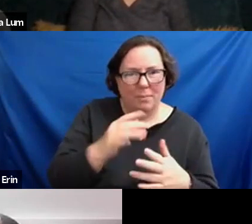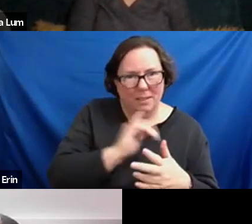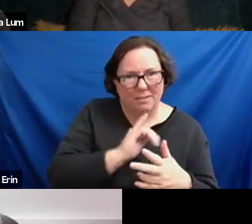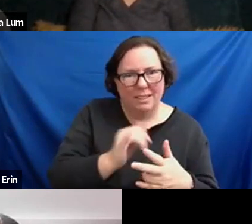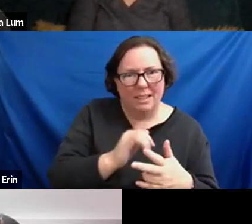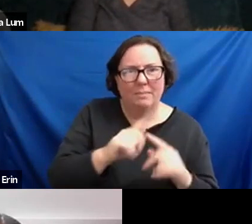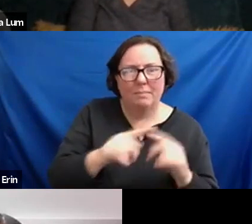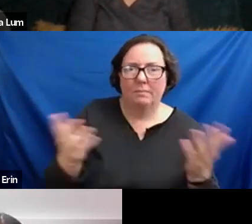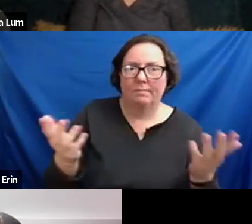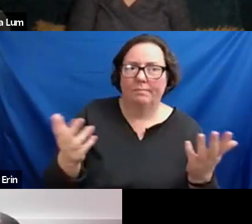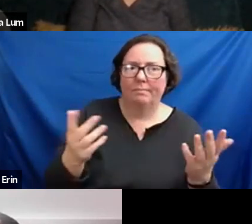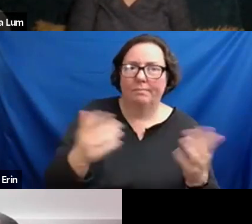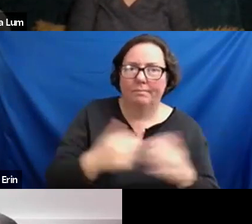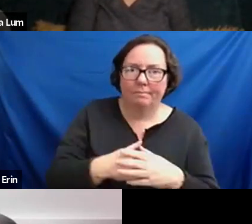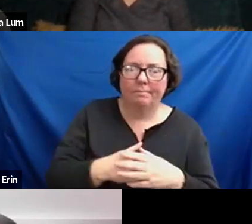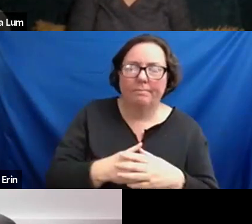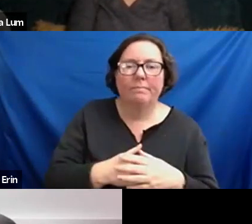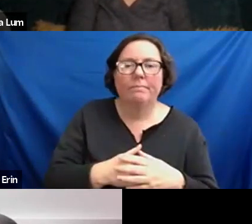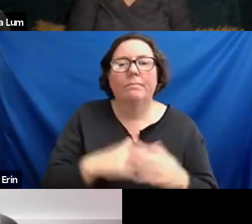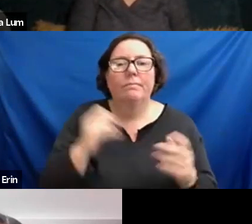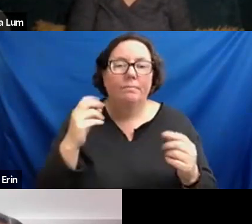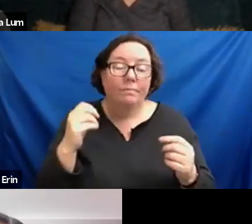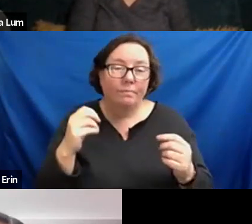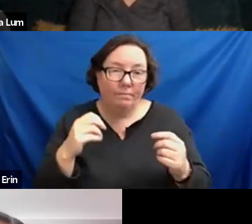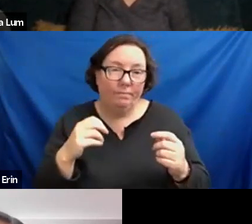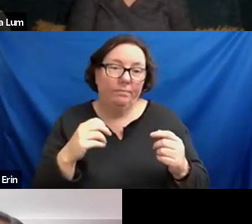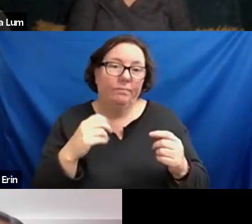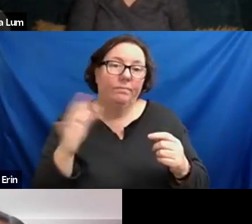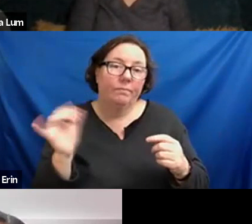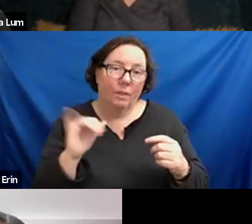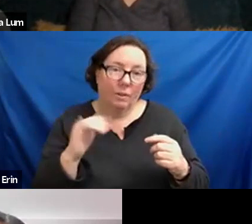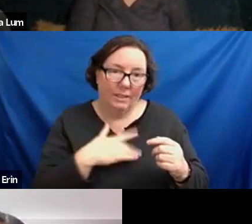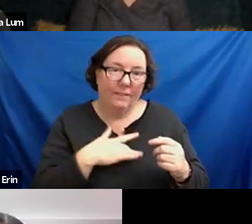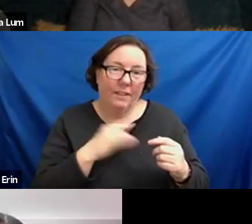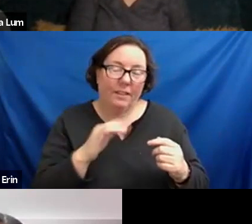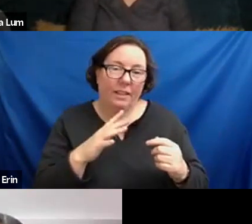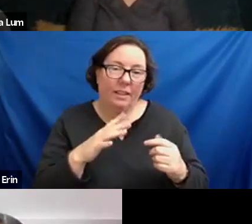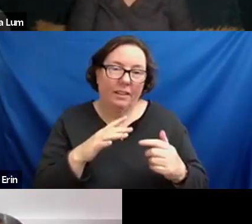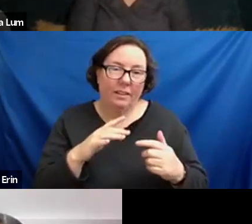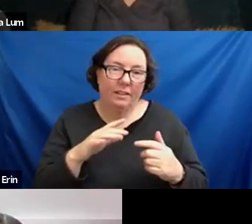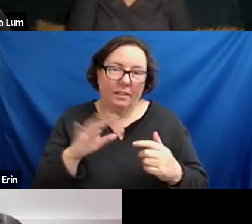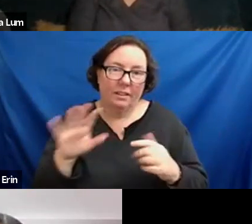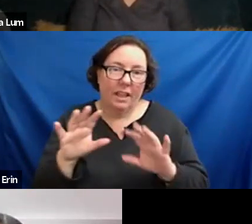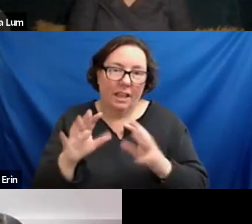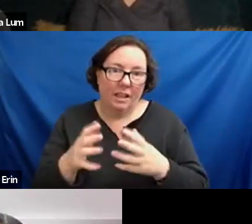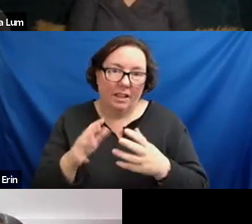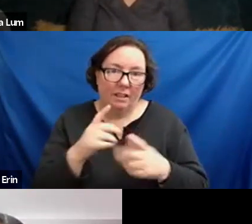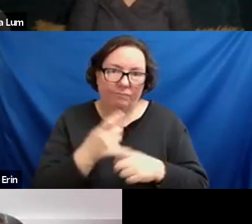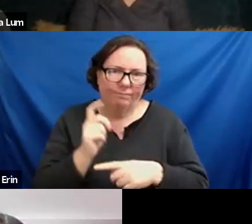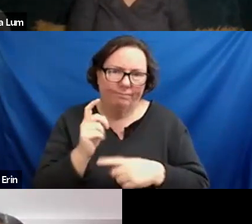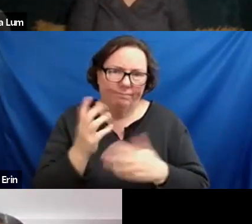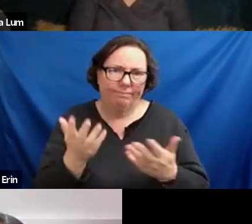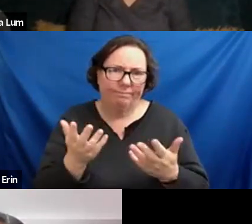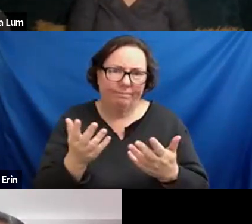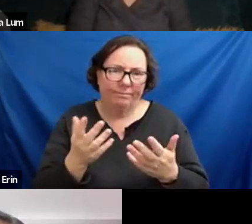a situation we got into. So we also felt that my son's classroom, everyone else had felt